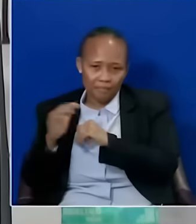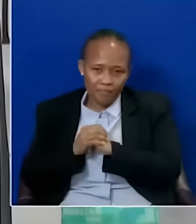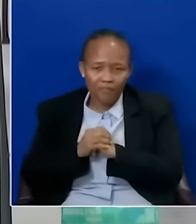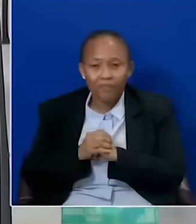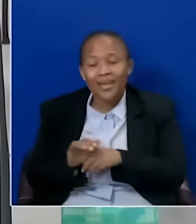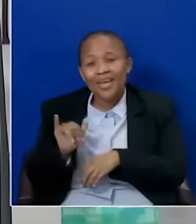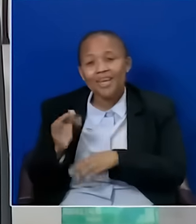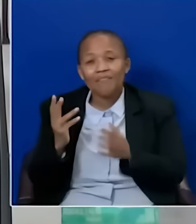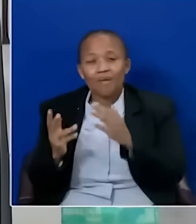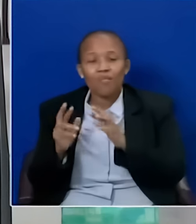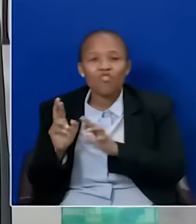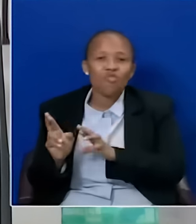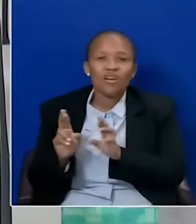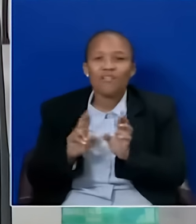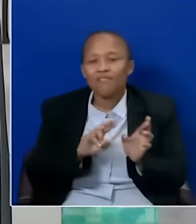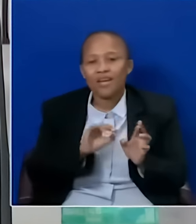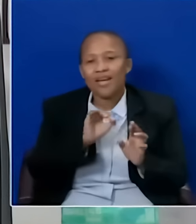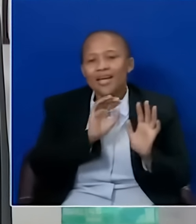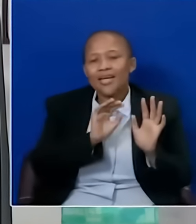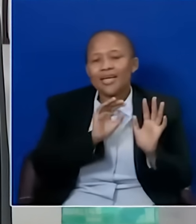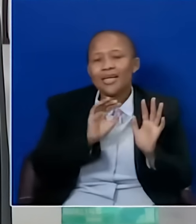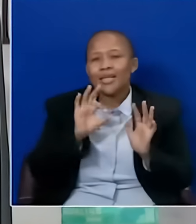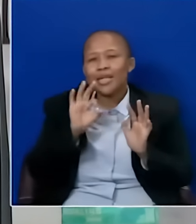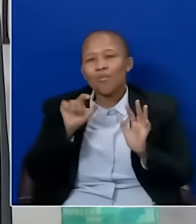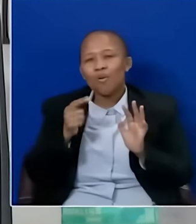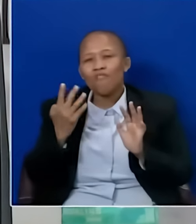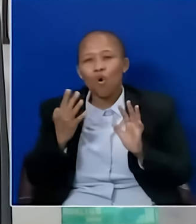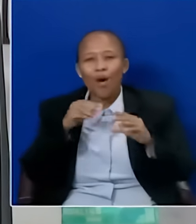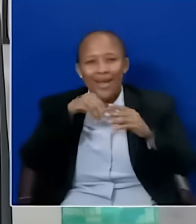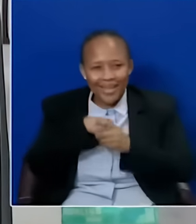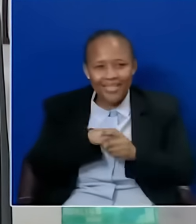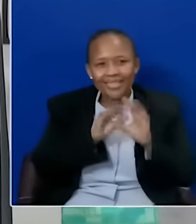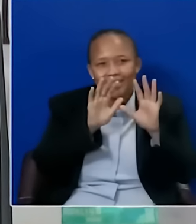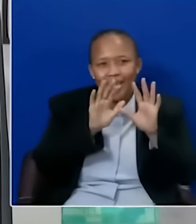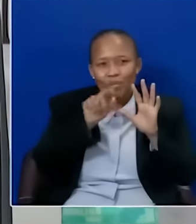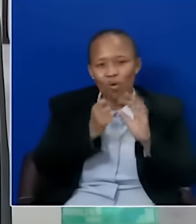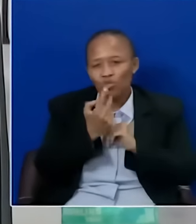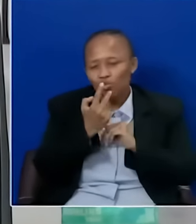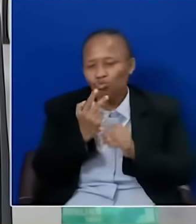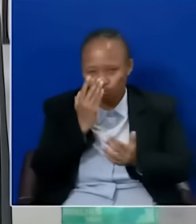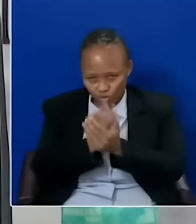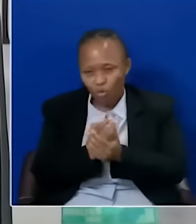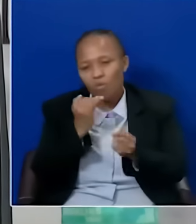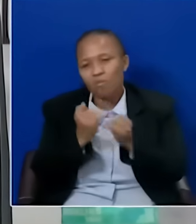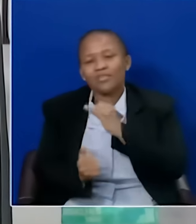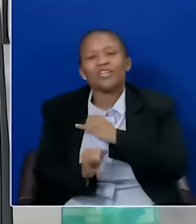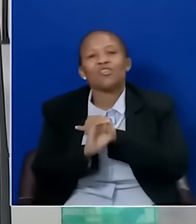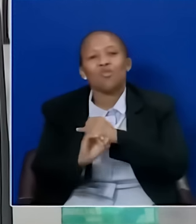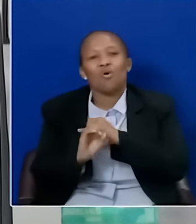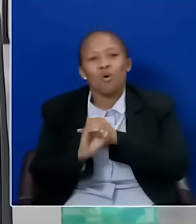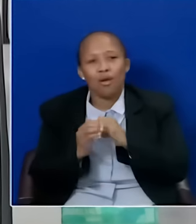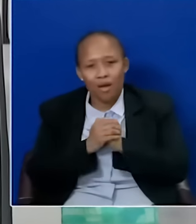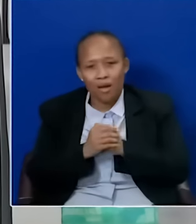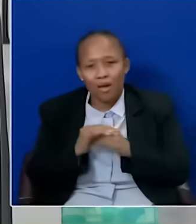in 10.2, definitely that is a mistake. As to how do you attribute that mistake is